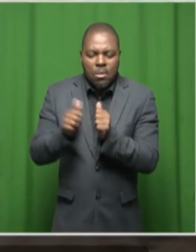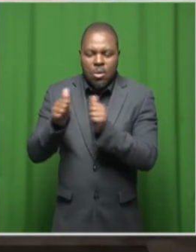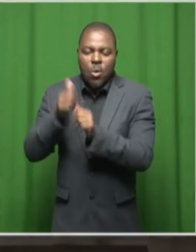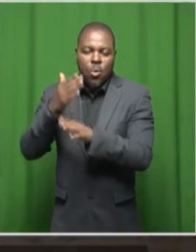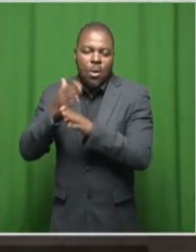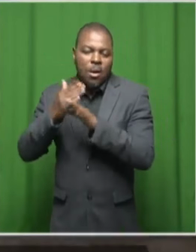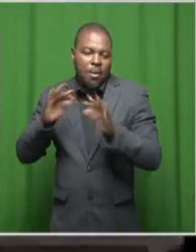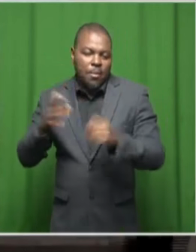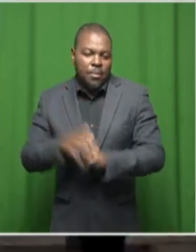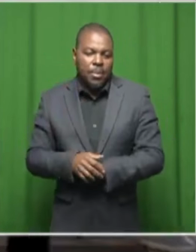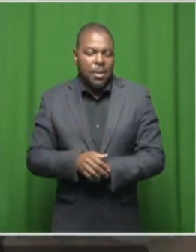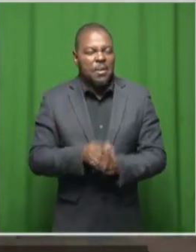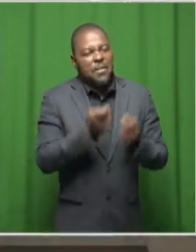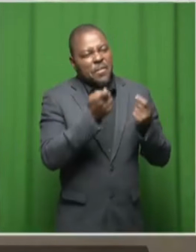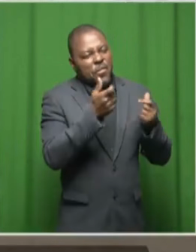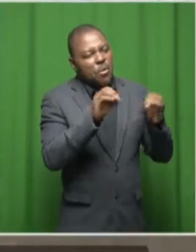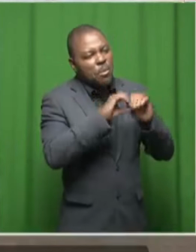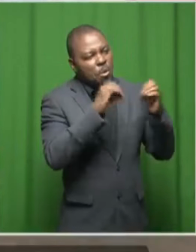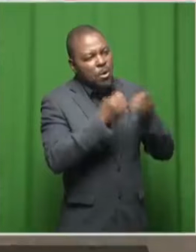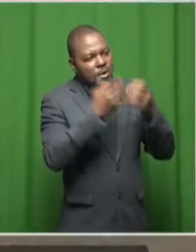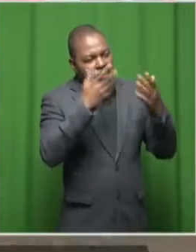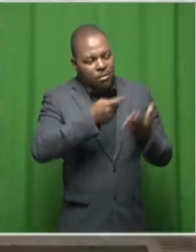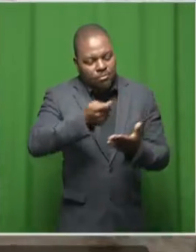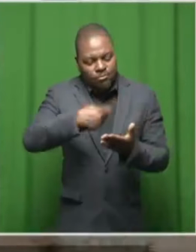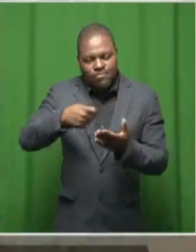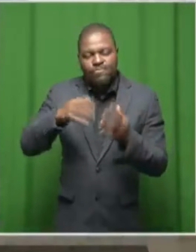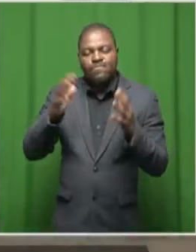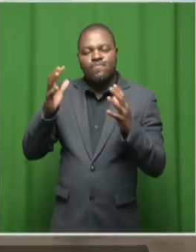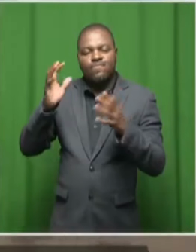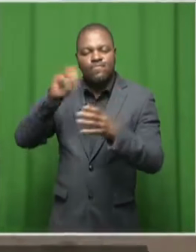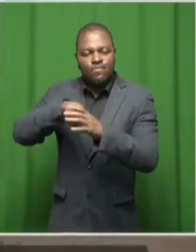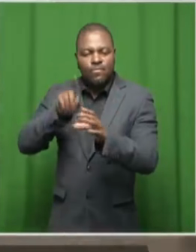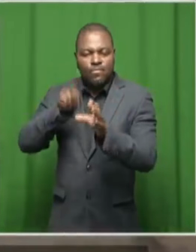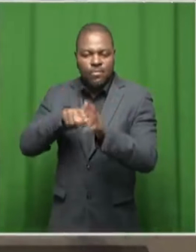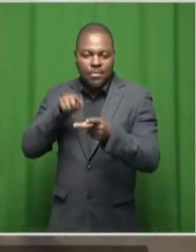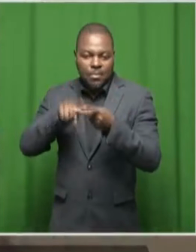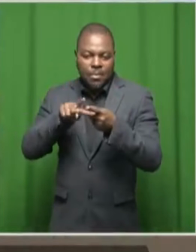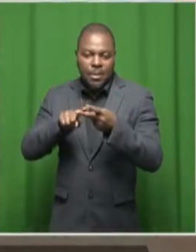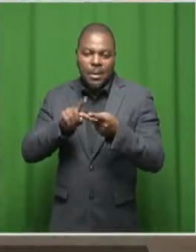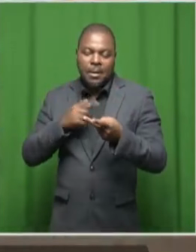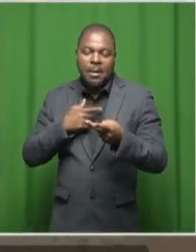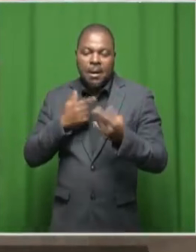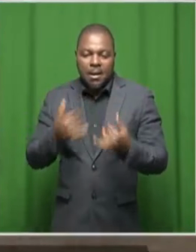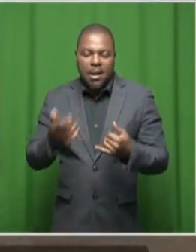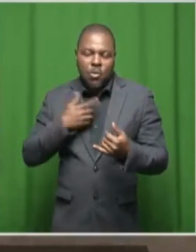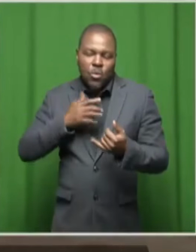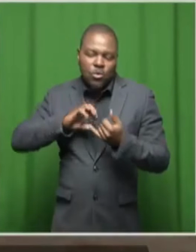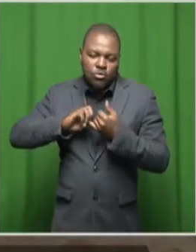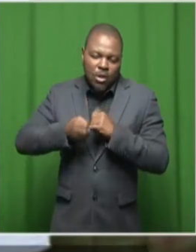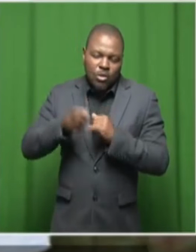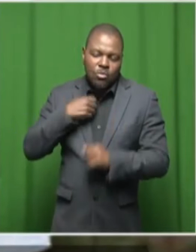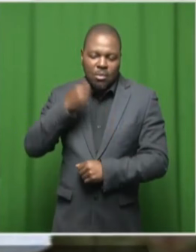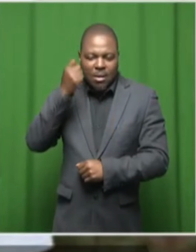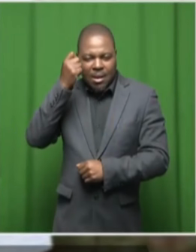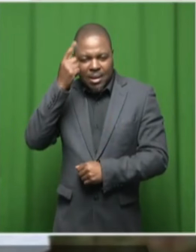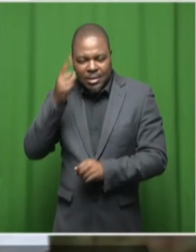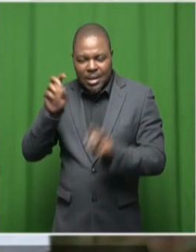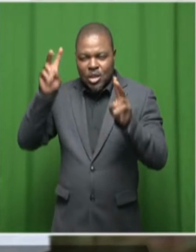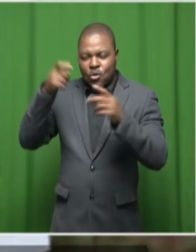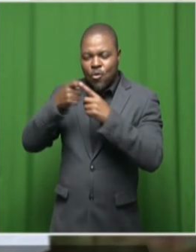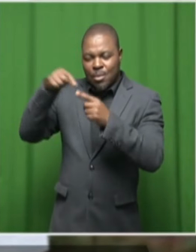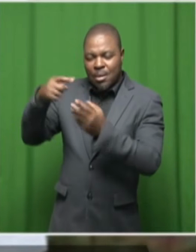parties that attended the event signed up for that. Now, to weigh in and help us unpack the issues raised, we